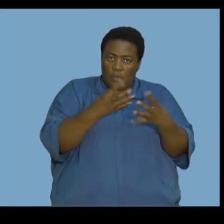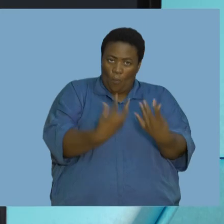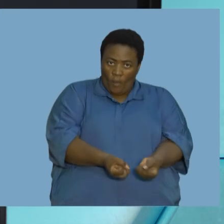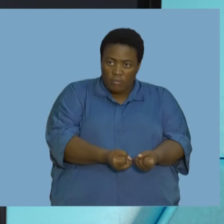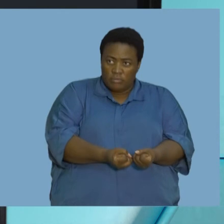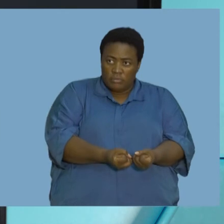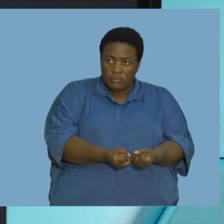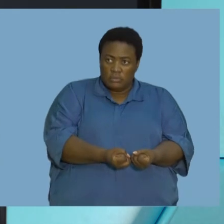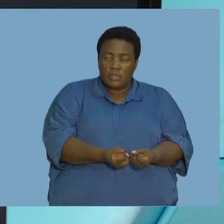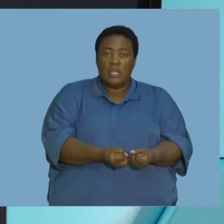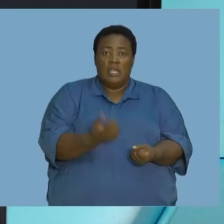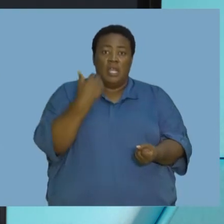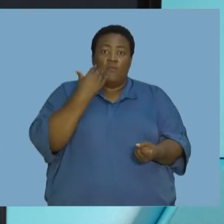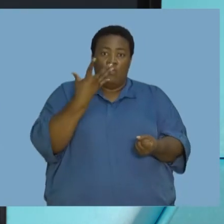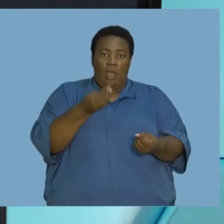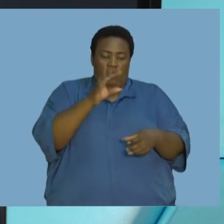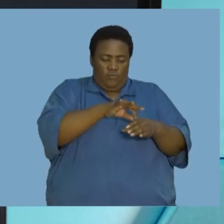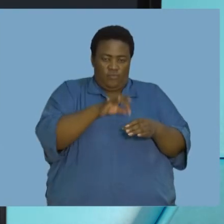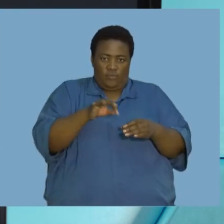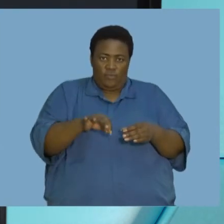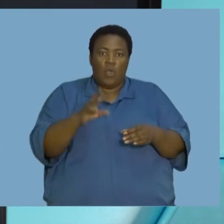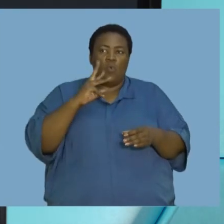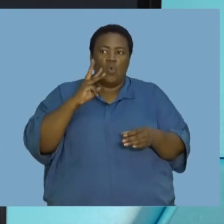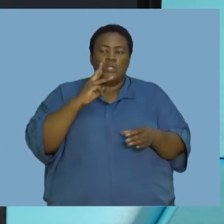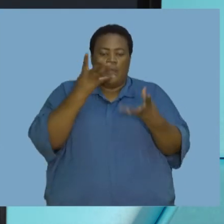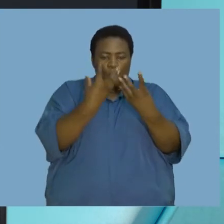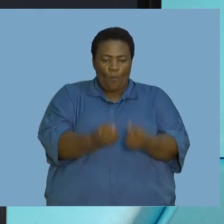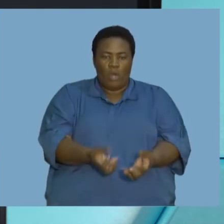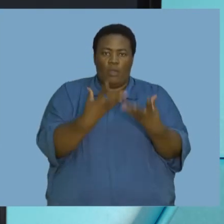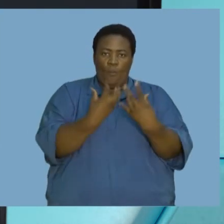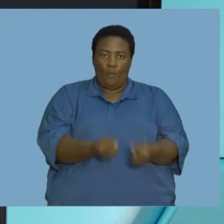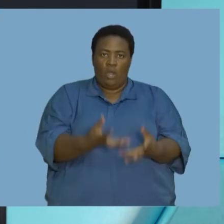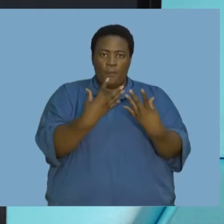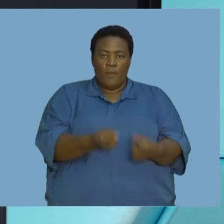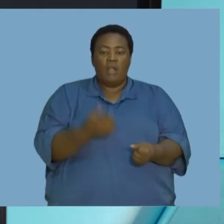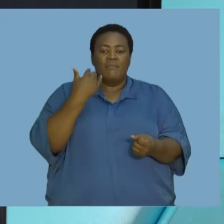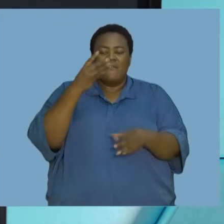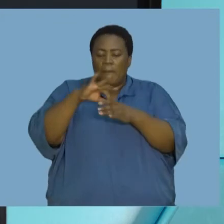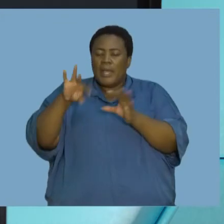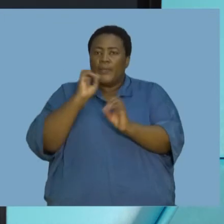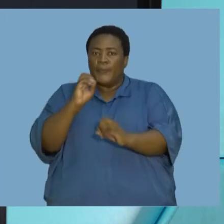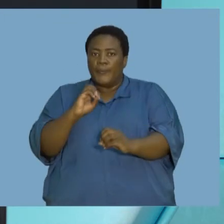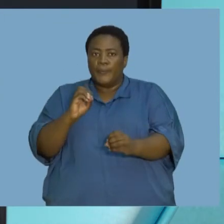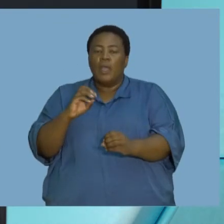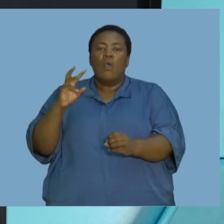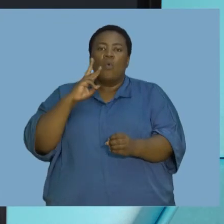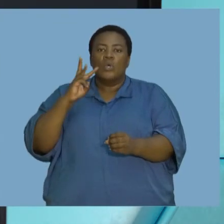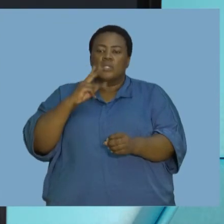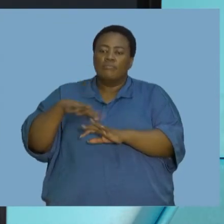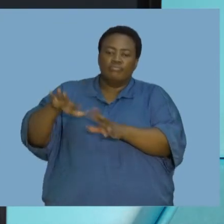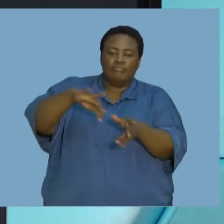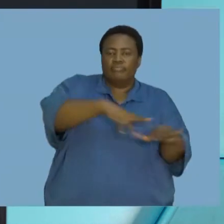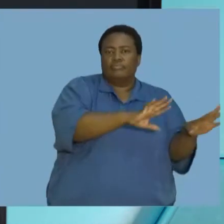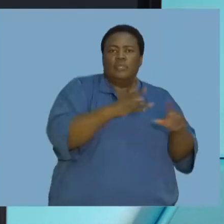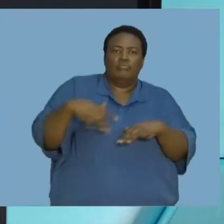the soil. So having vegetation slows down the movement of water, and that allows for more water to be able to absorb into the surface.